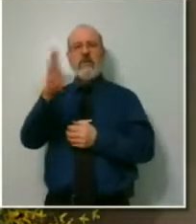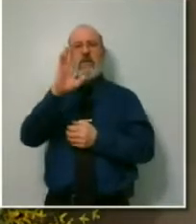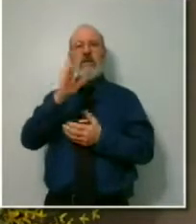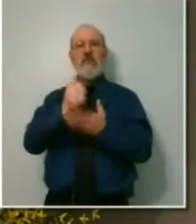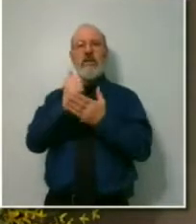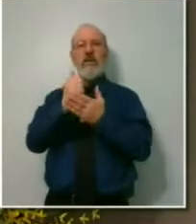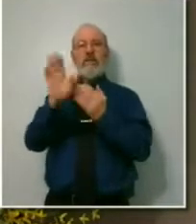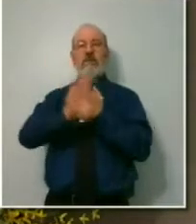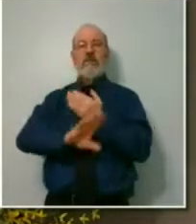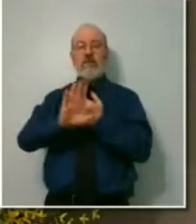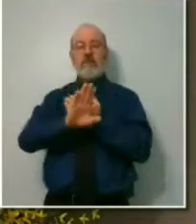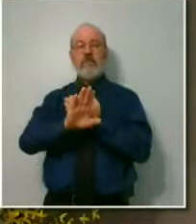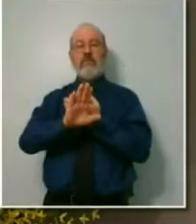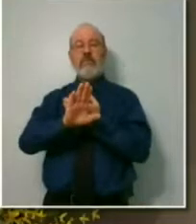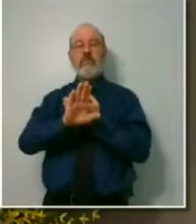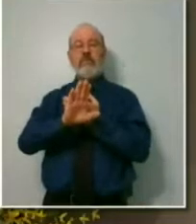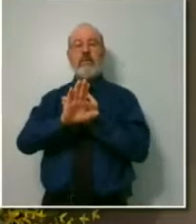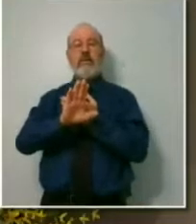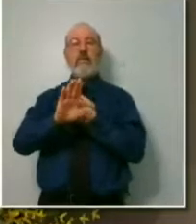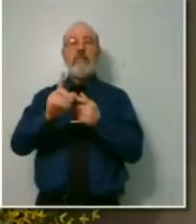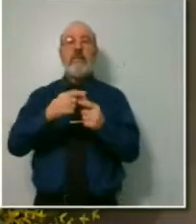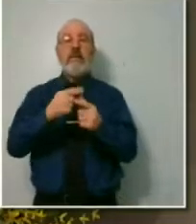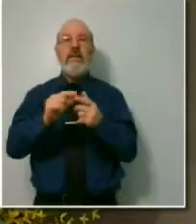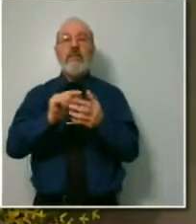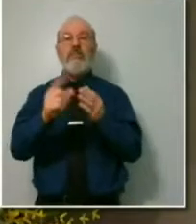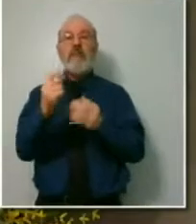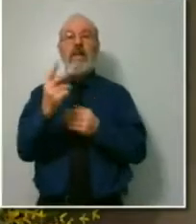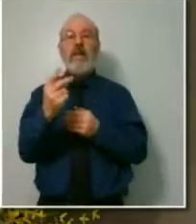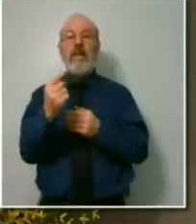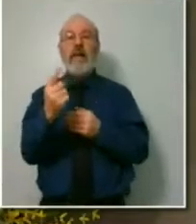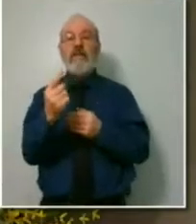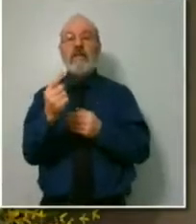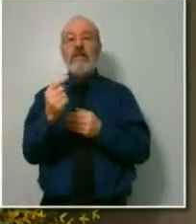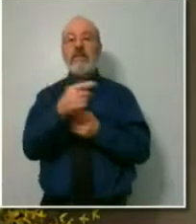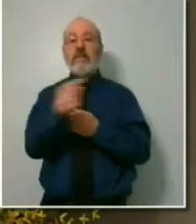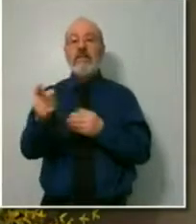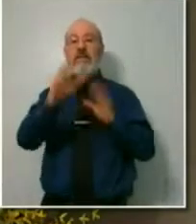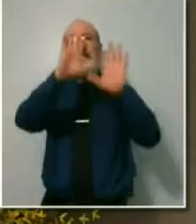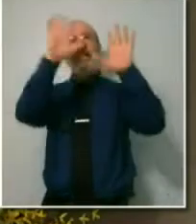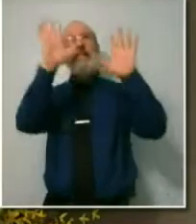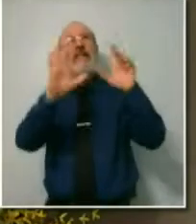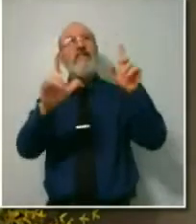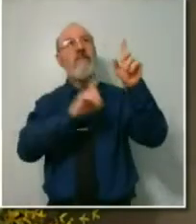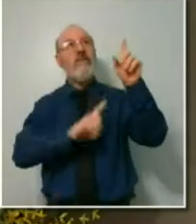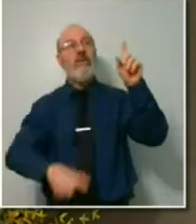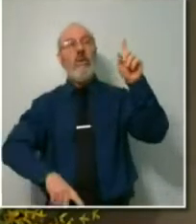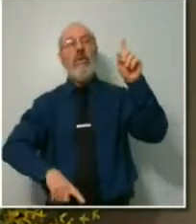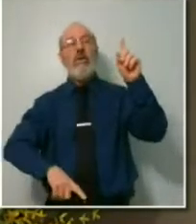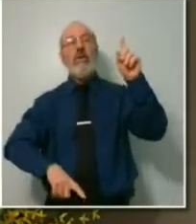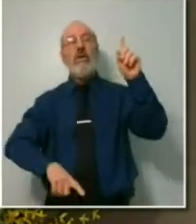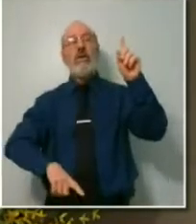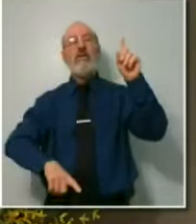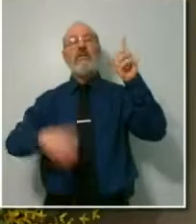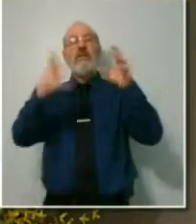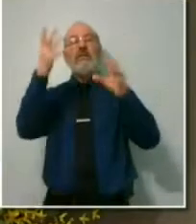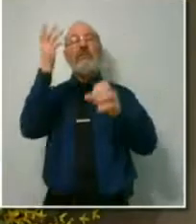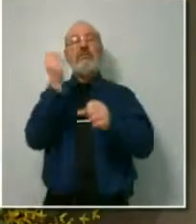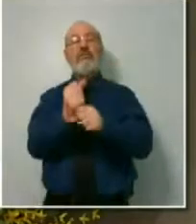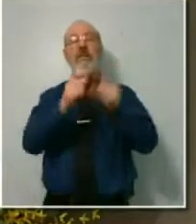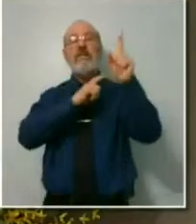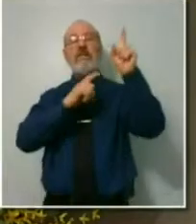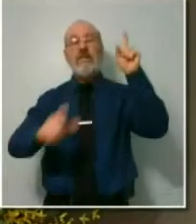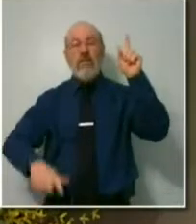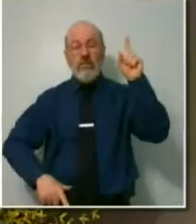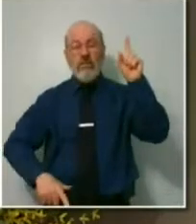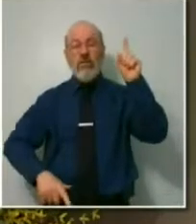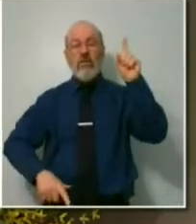shield. But then verse 11, ye that fear the Lord, trust in the Lord. He is